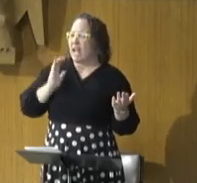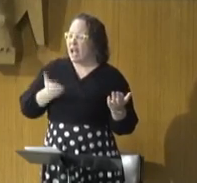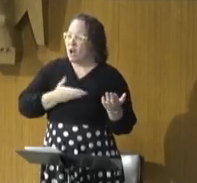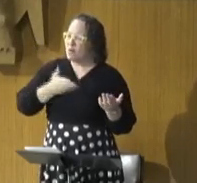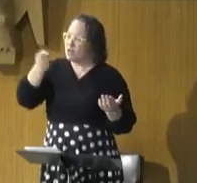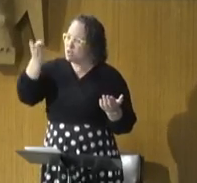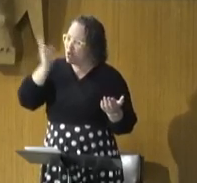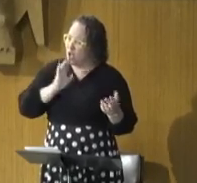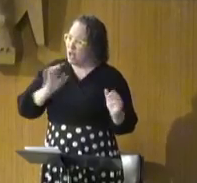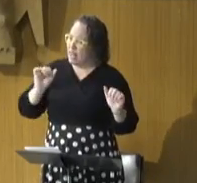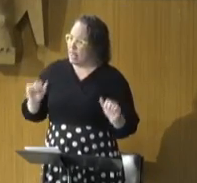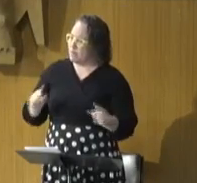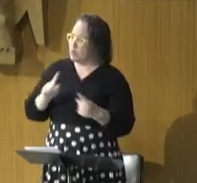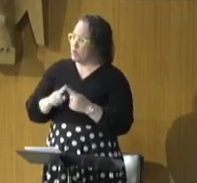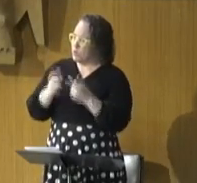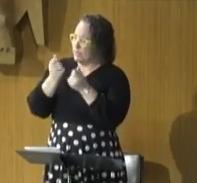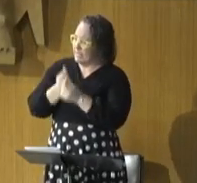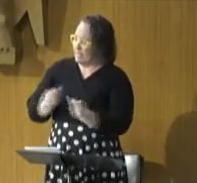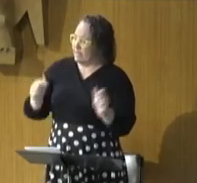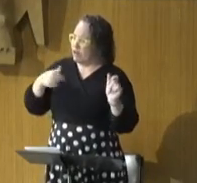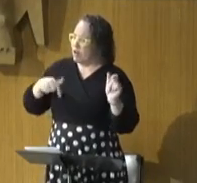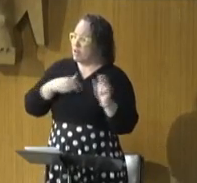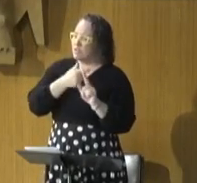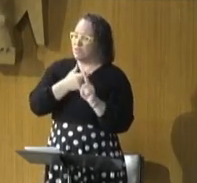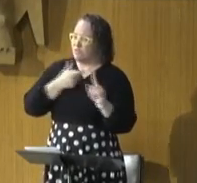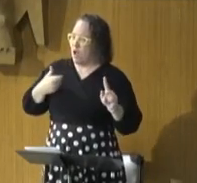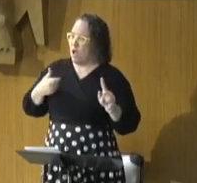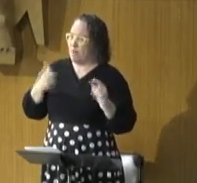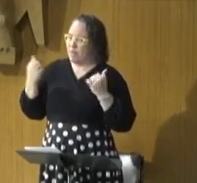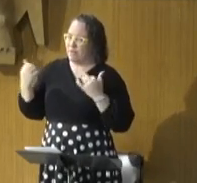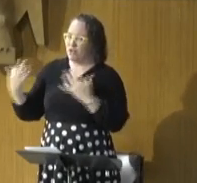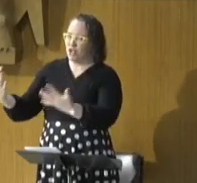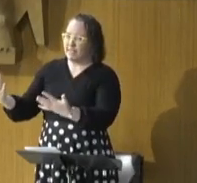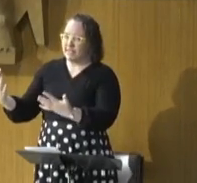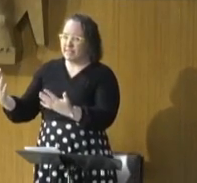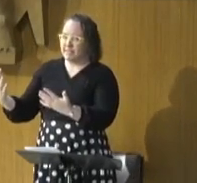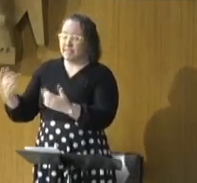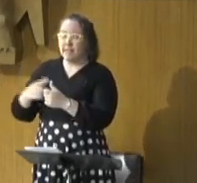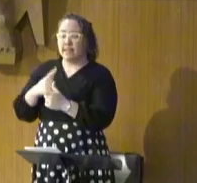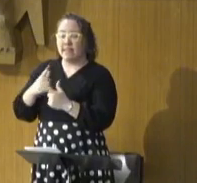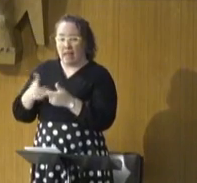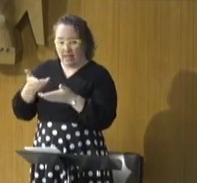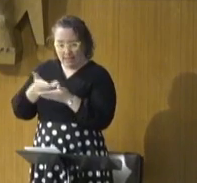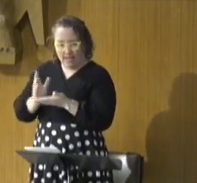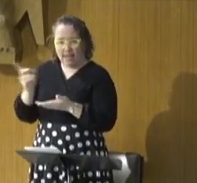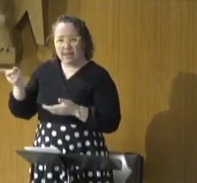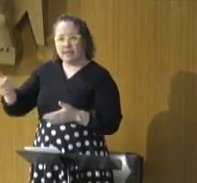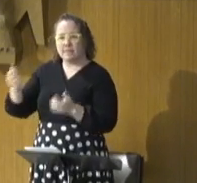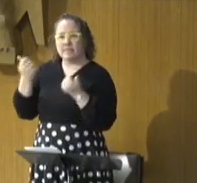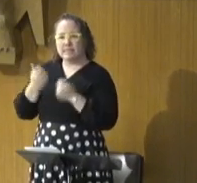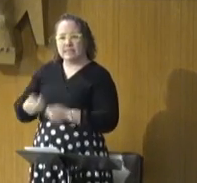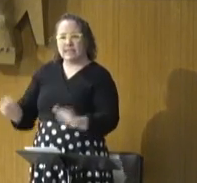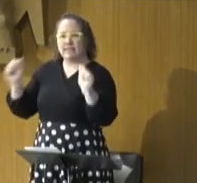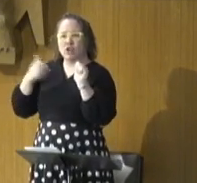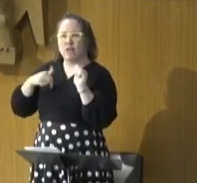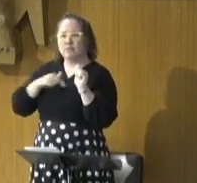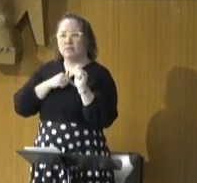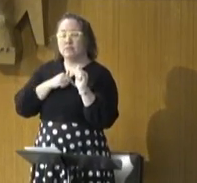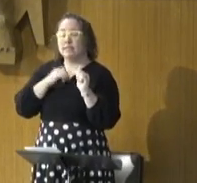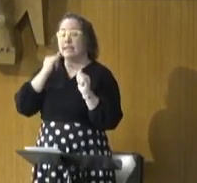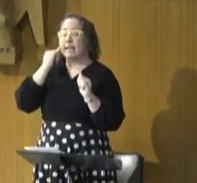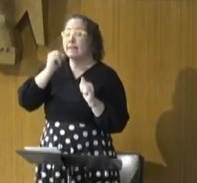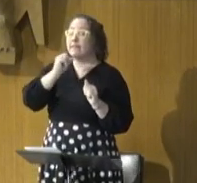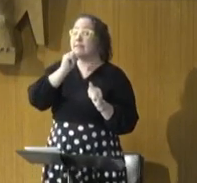is able to deliver us from the furnace of blazing fire, then let him deliver us. But if